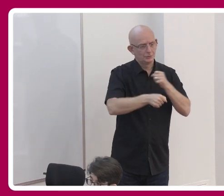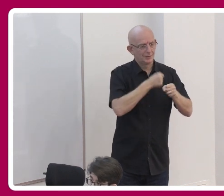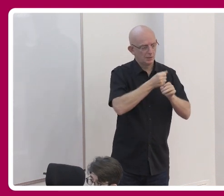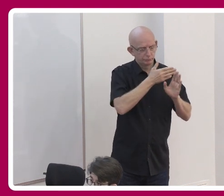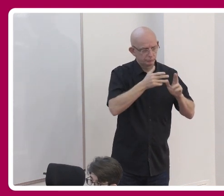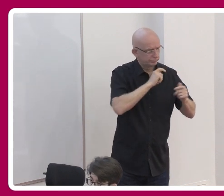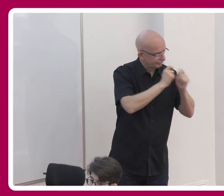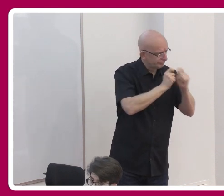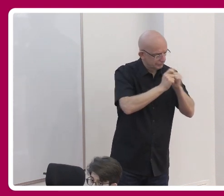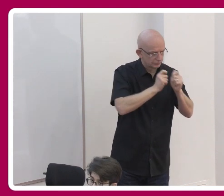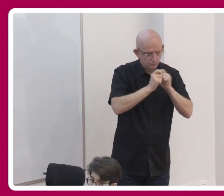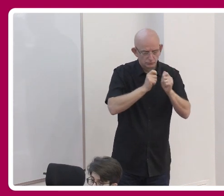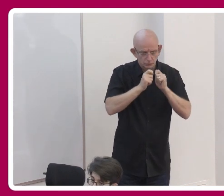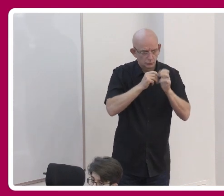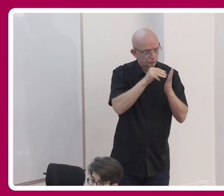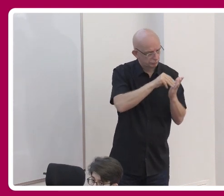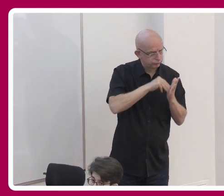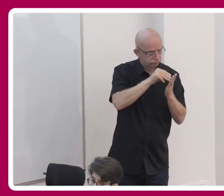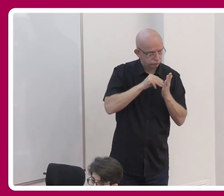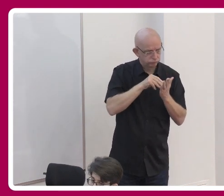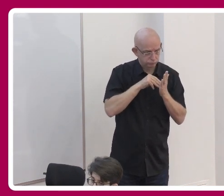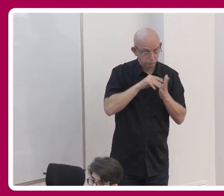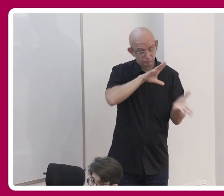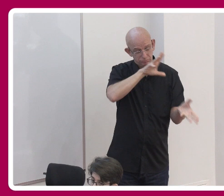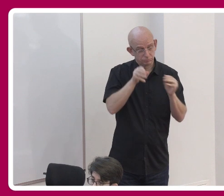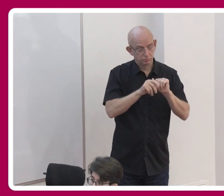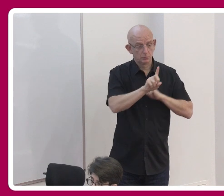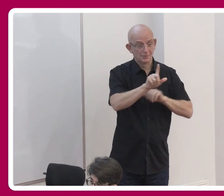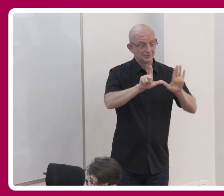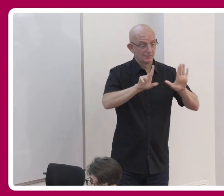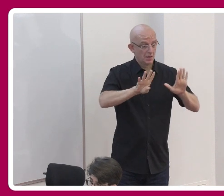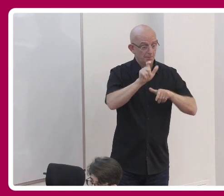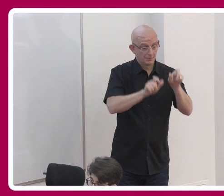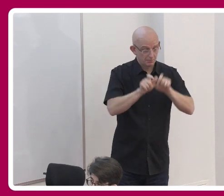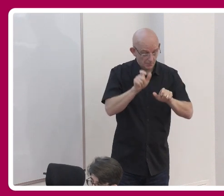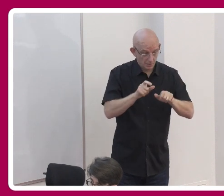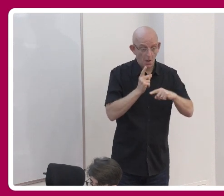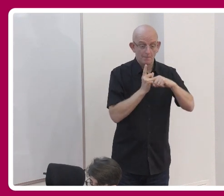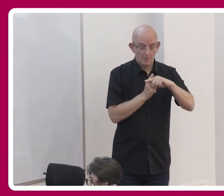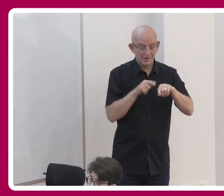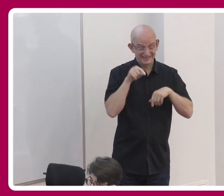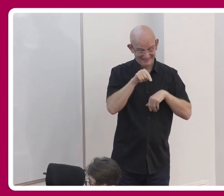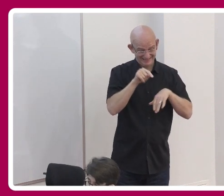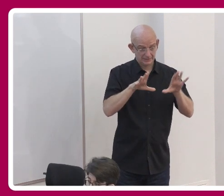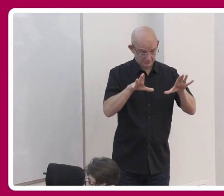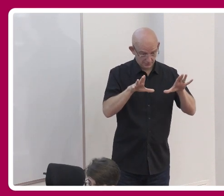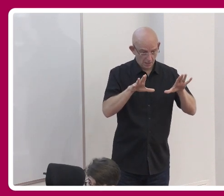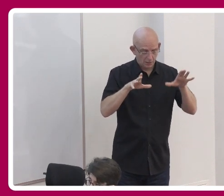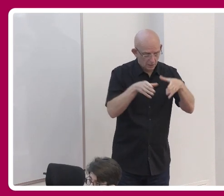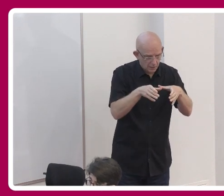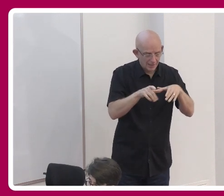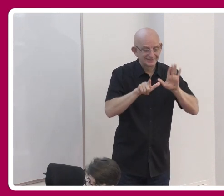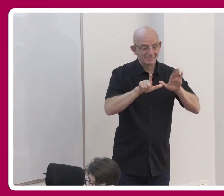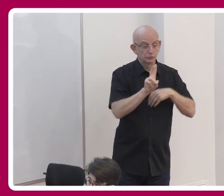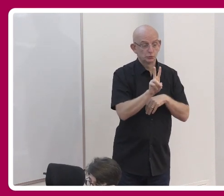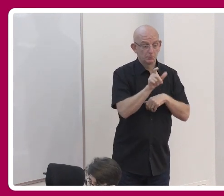disabilities, family members, caregivers, faith healers, lawyers, consultations with organizations of